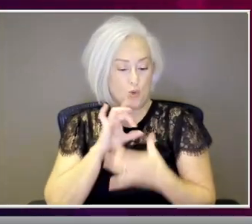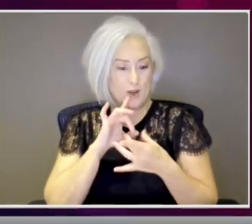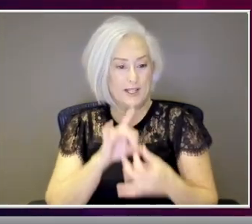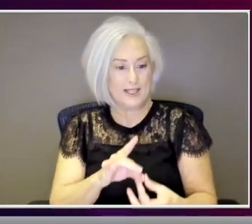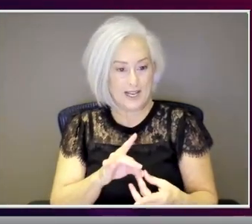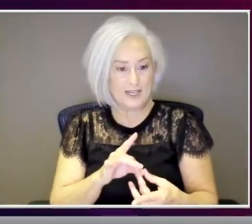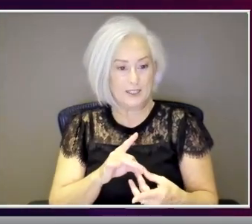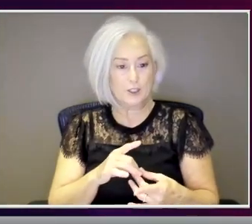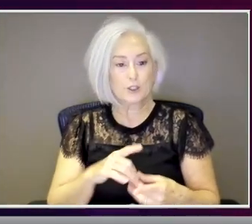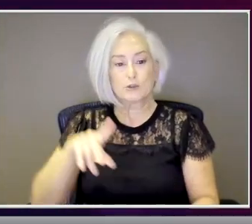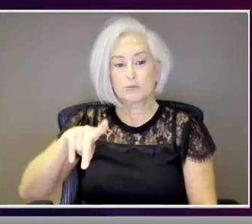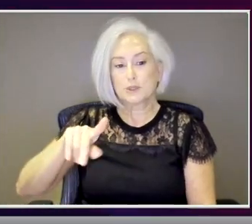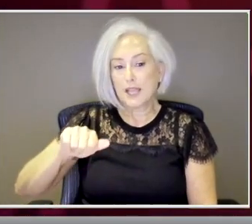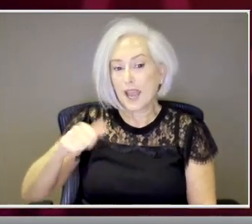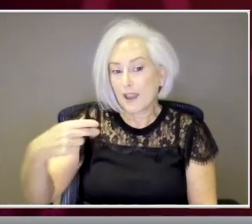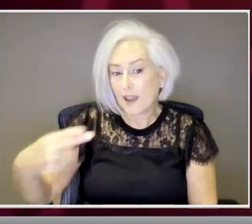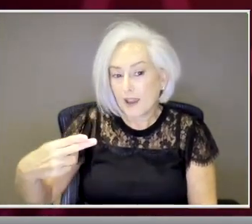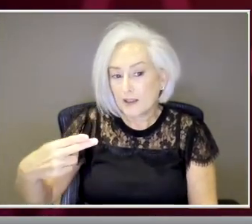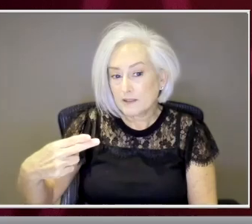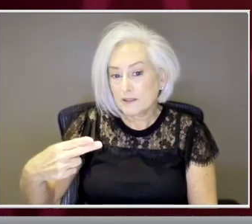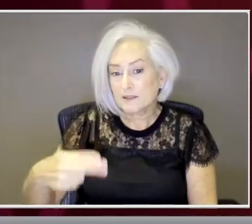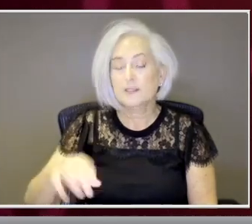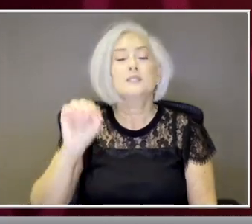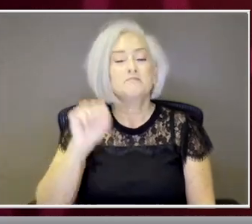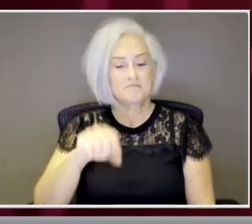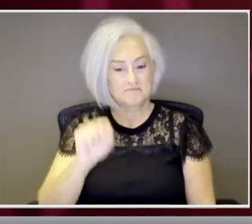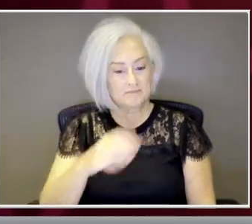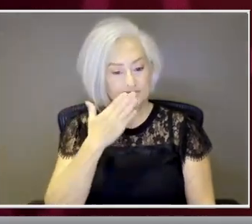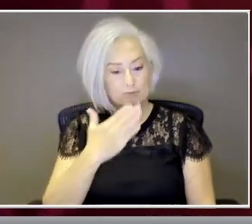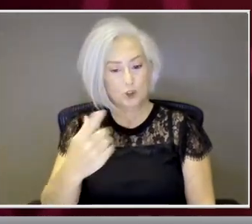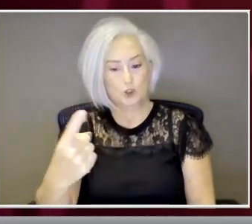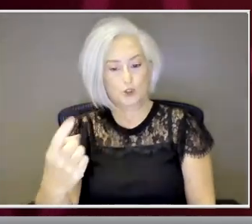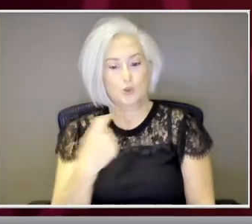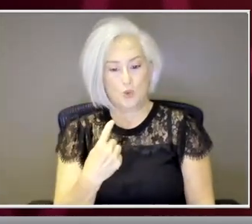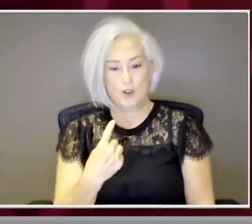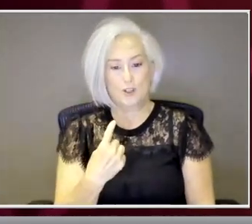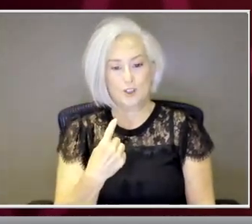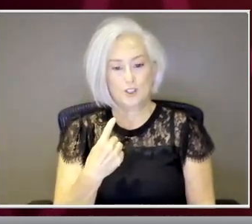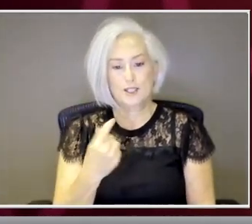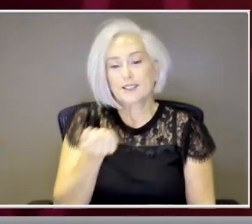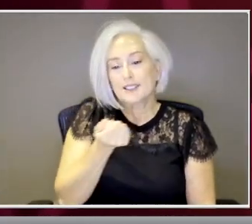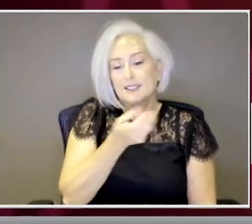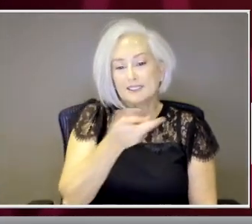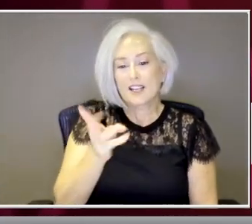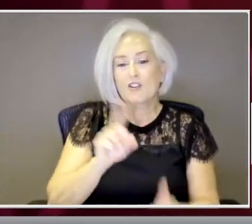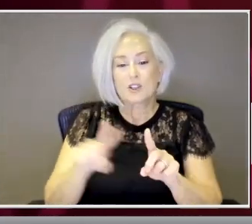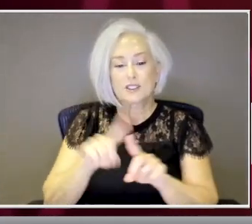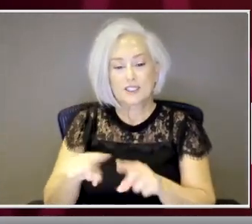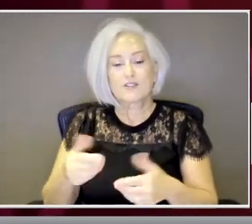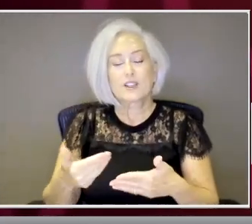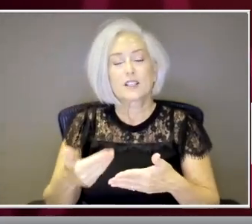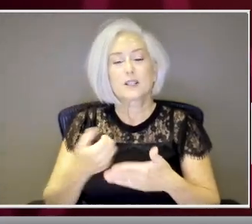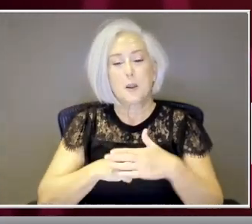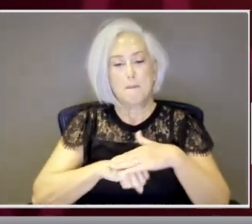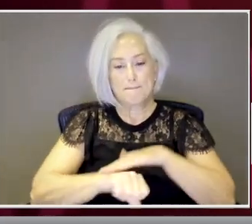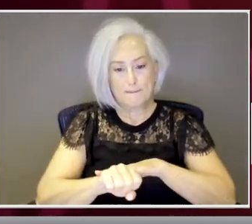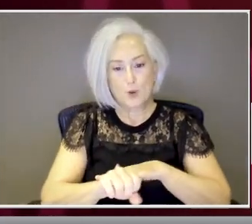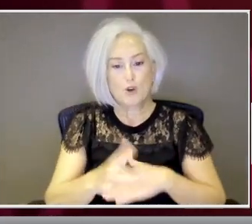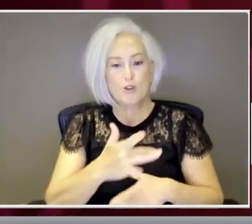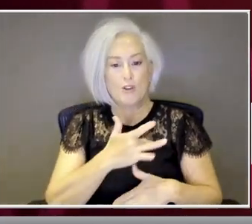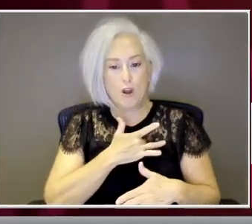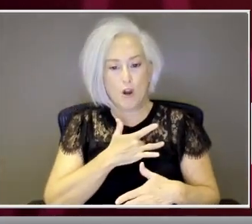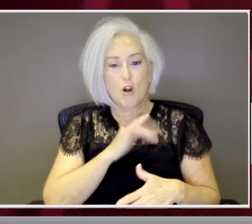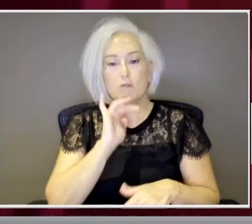diagnosis? Yes, for sure. That's a great question. And there are several congenital heart defects that are well known to predispose to pulmonary